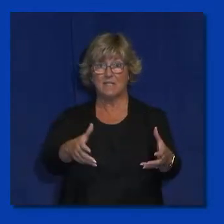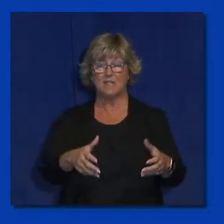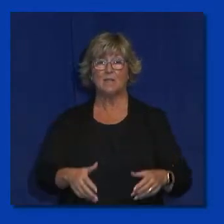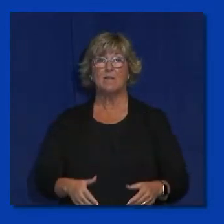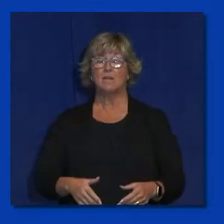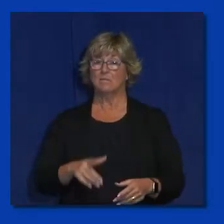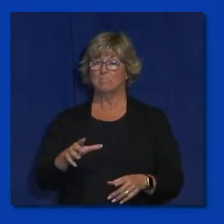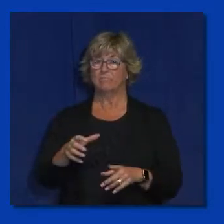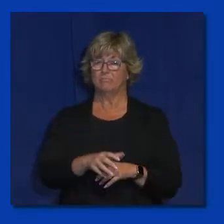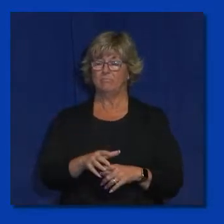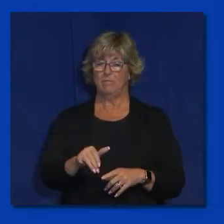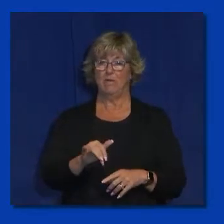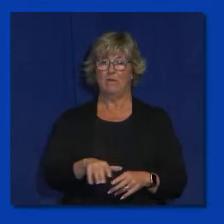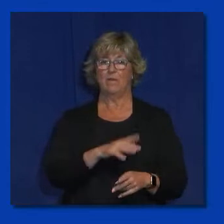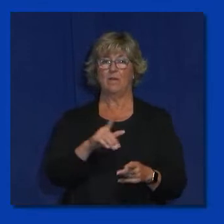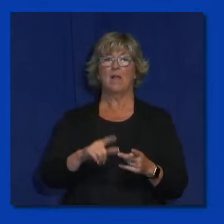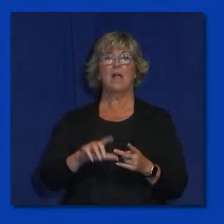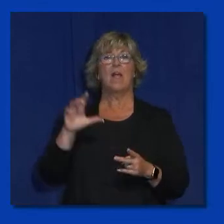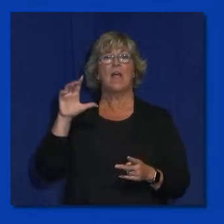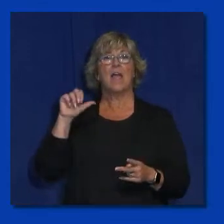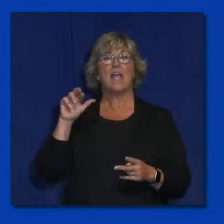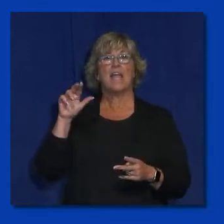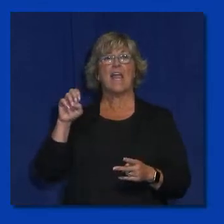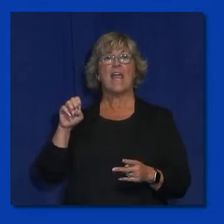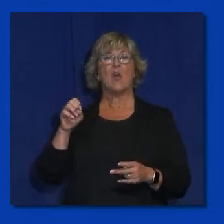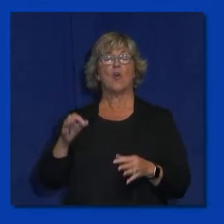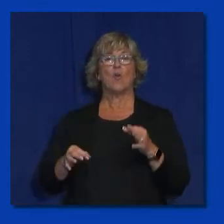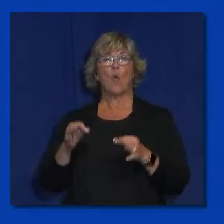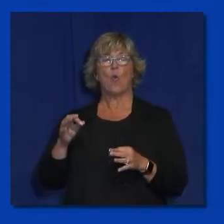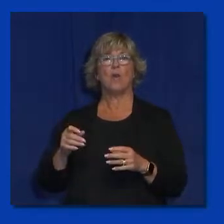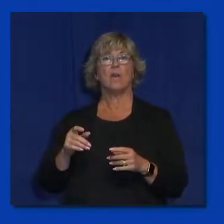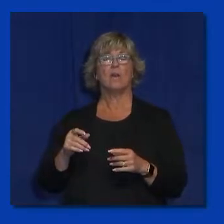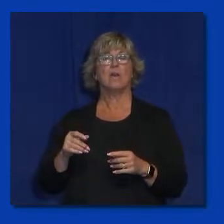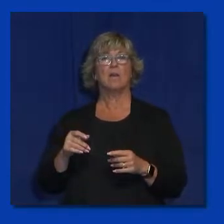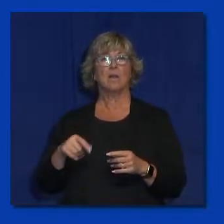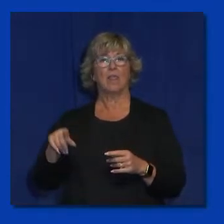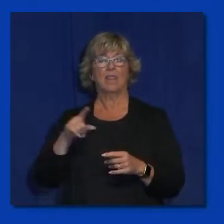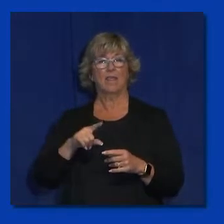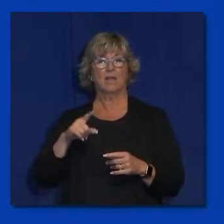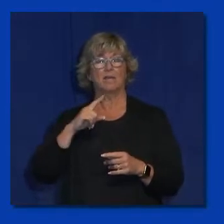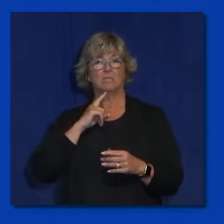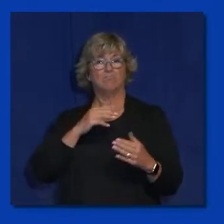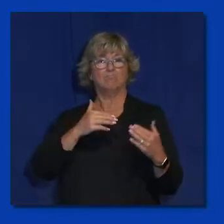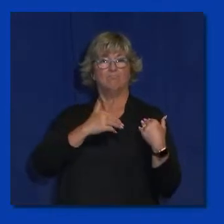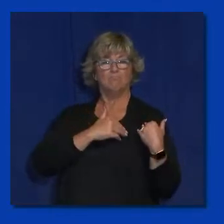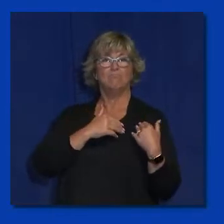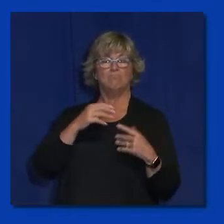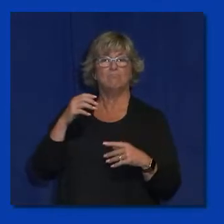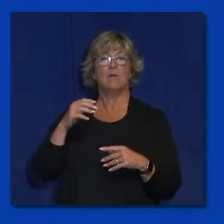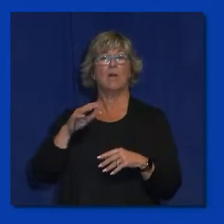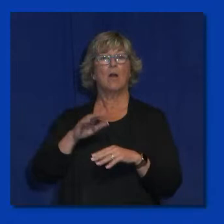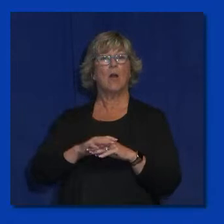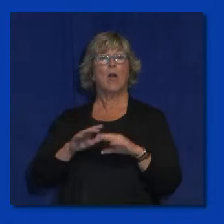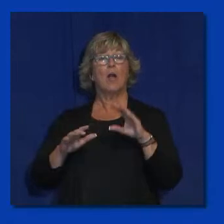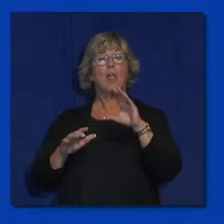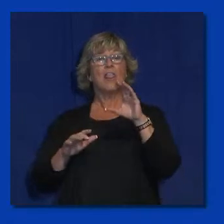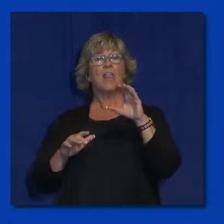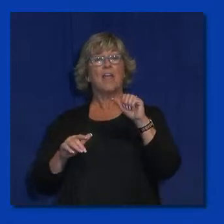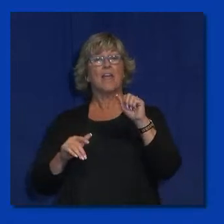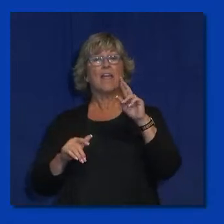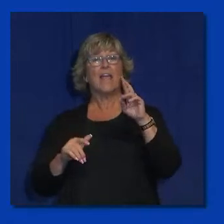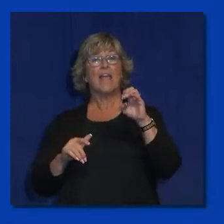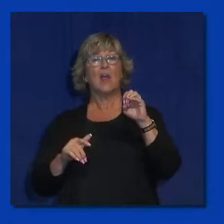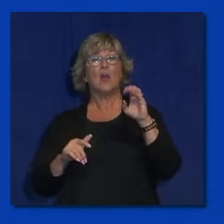been champions, and care court, of which they also have been champions. On care court, I want to remind